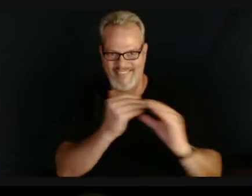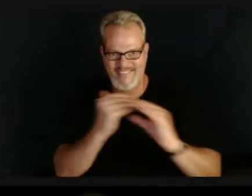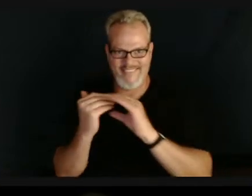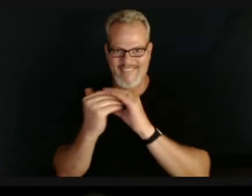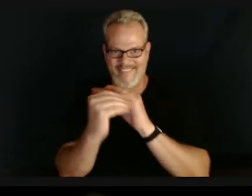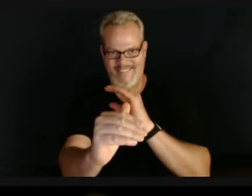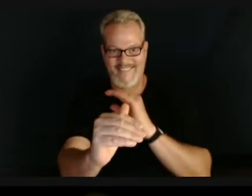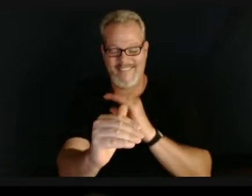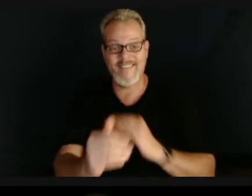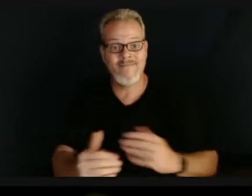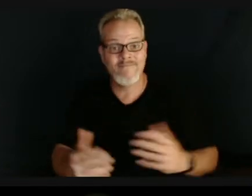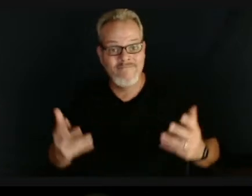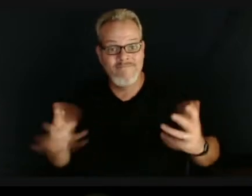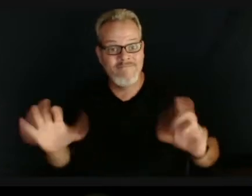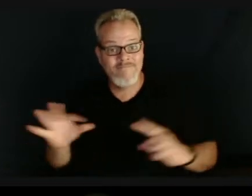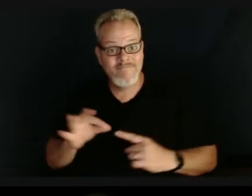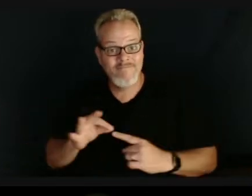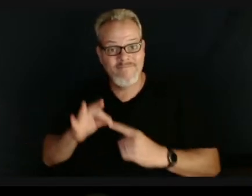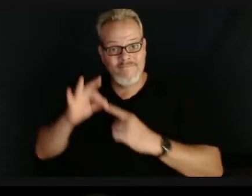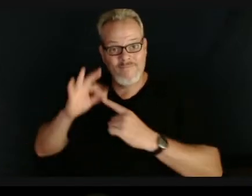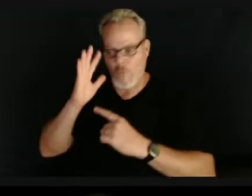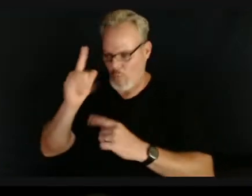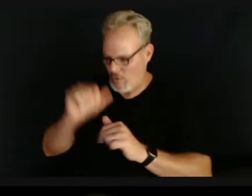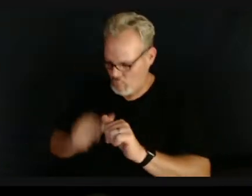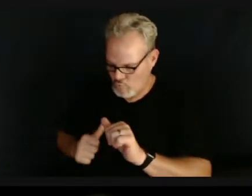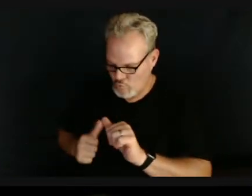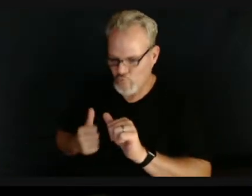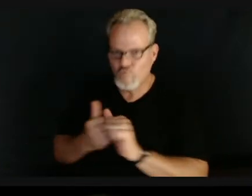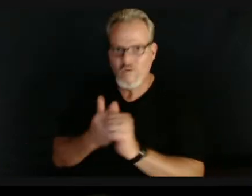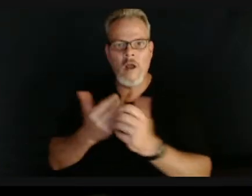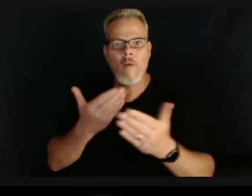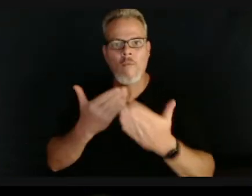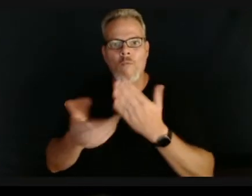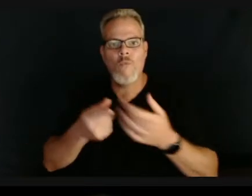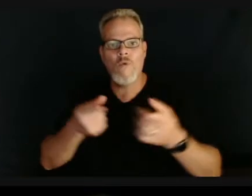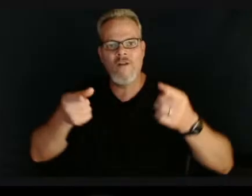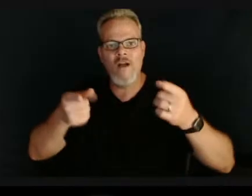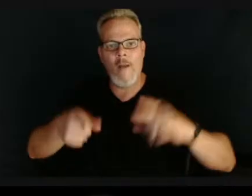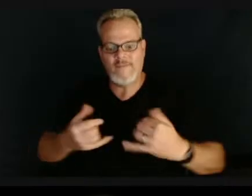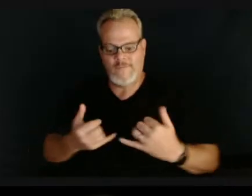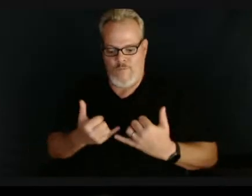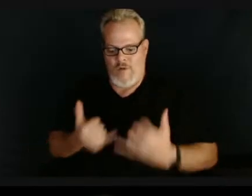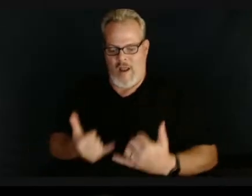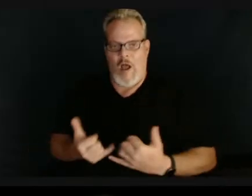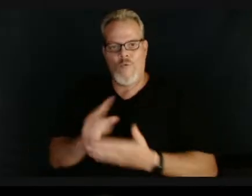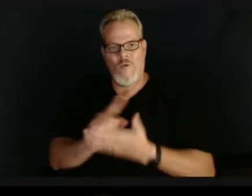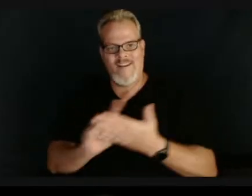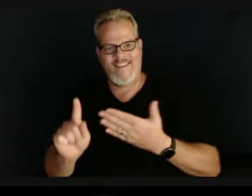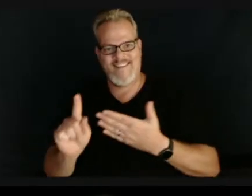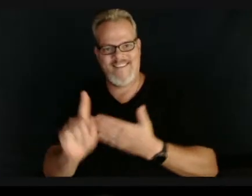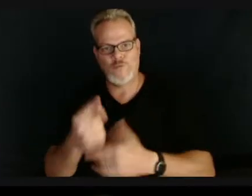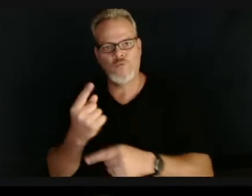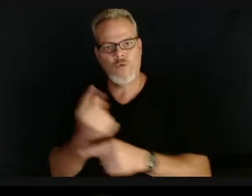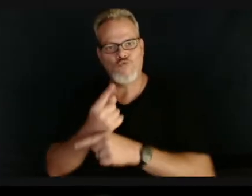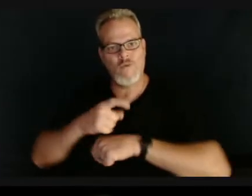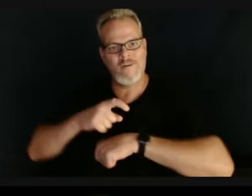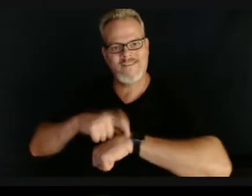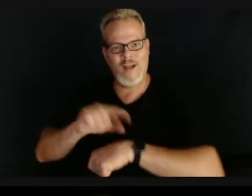And yeah, otherwise, we'll recap whatever happens between now and next week at our regular time on Thursday, 5 p.m. Hawaiian